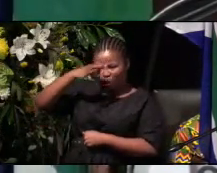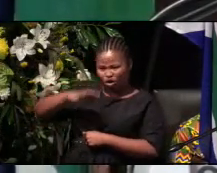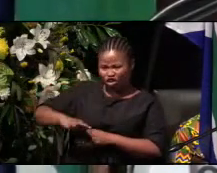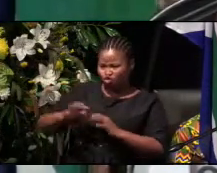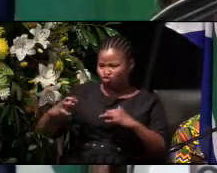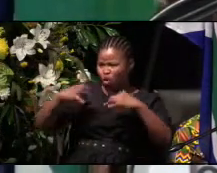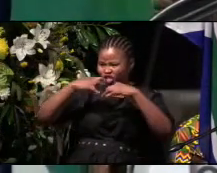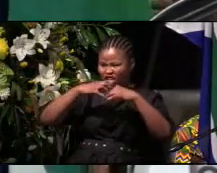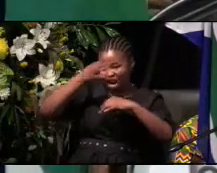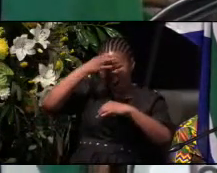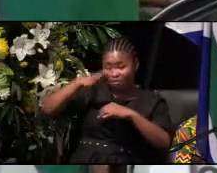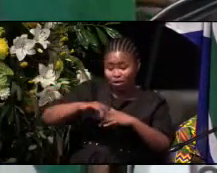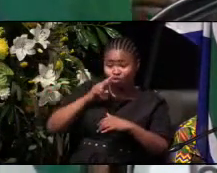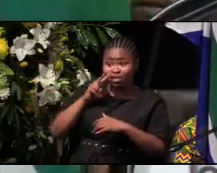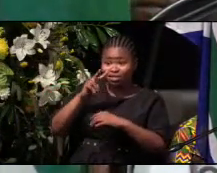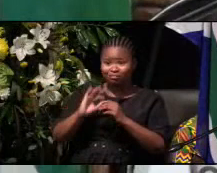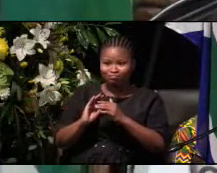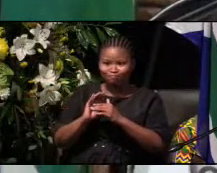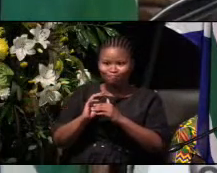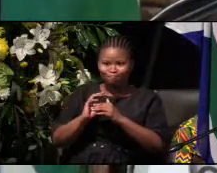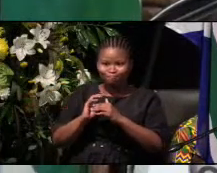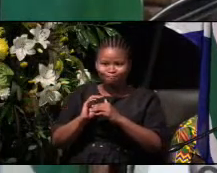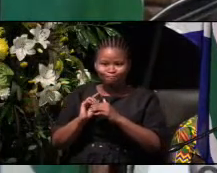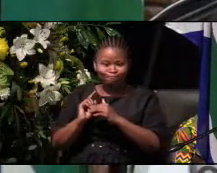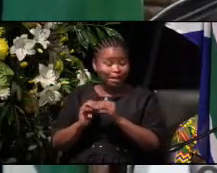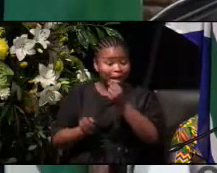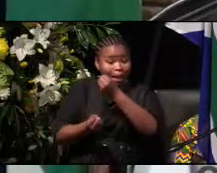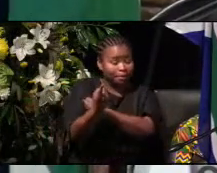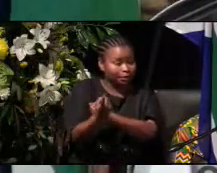and we see it coming